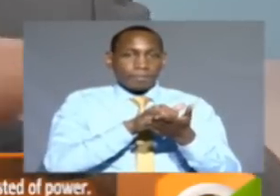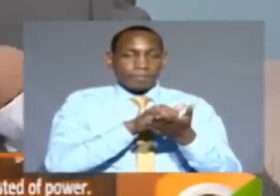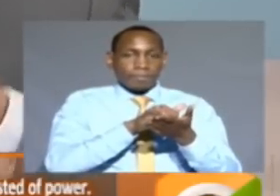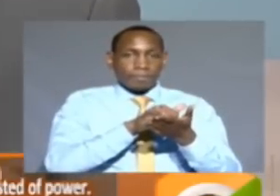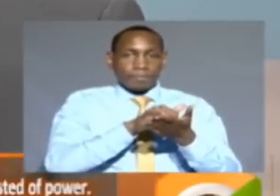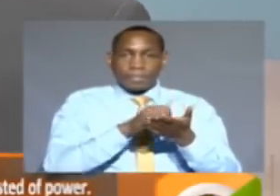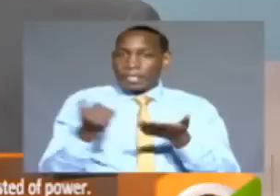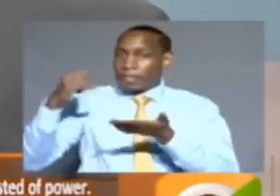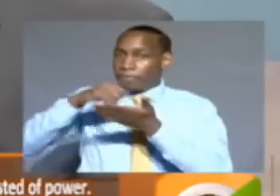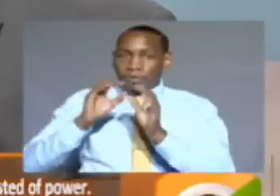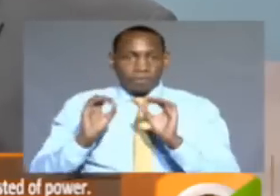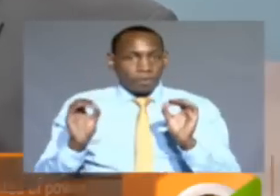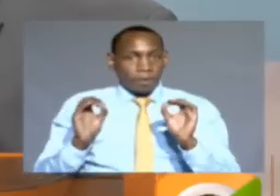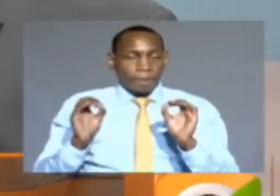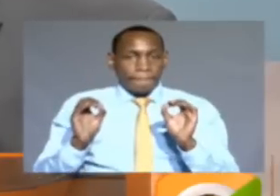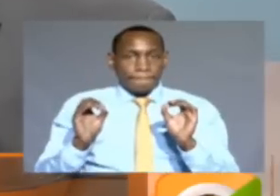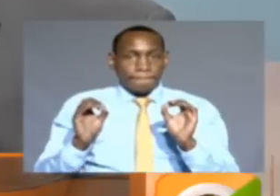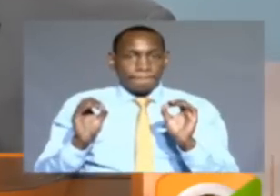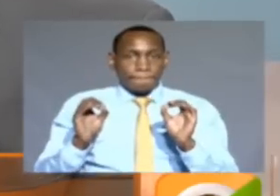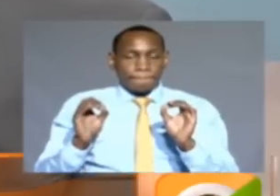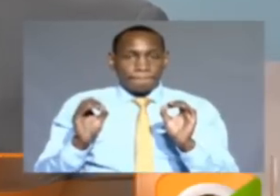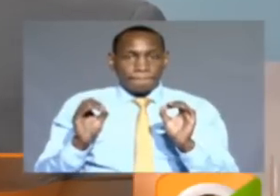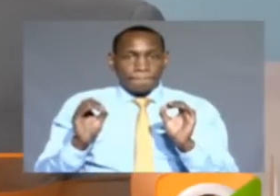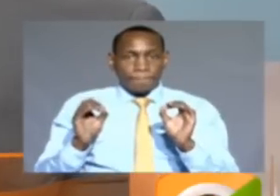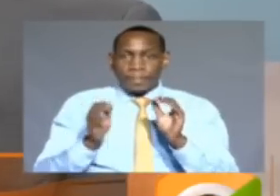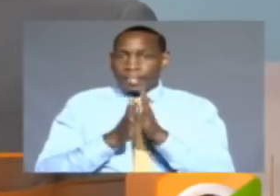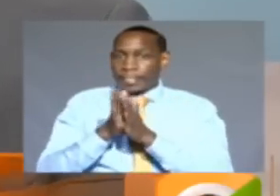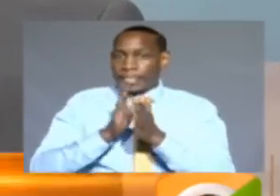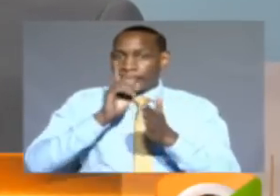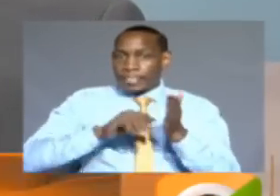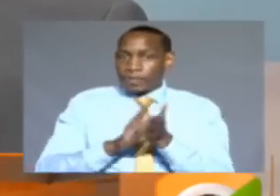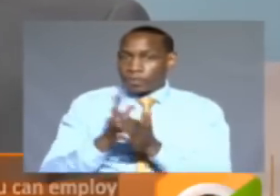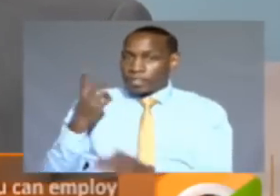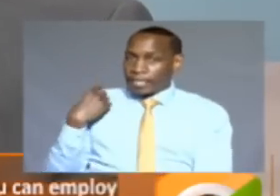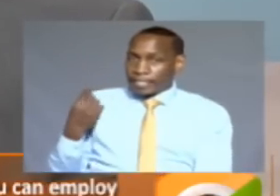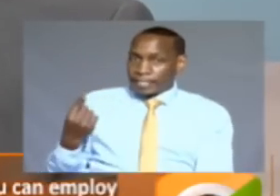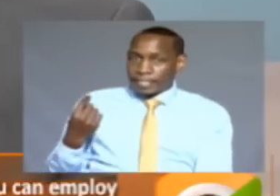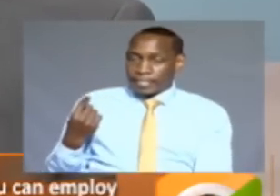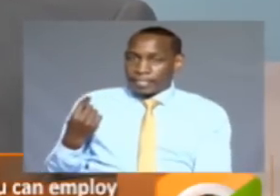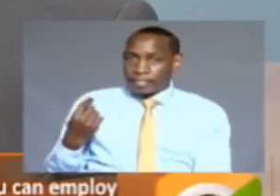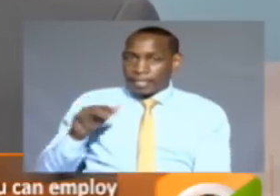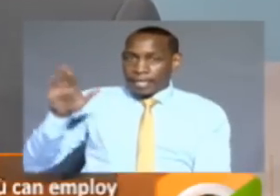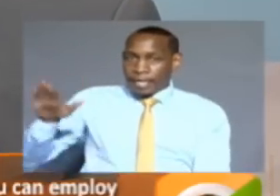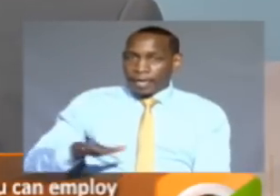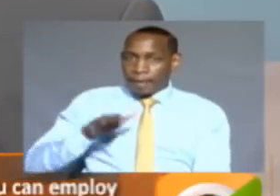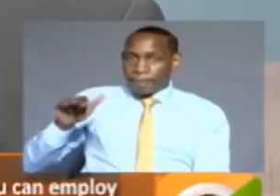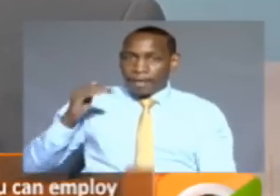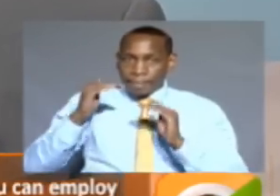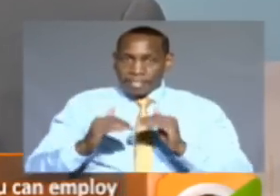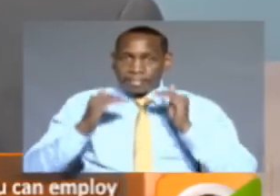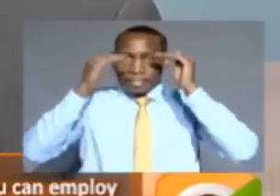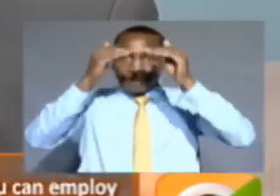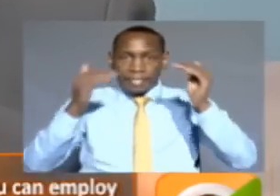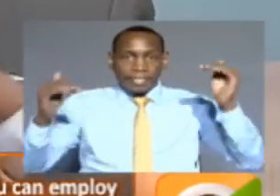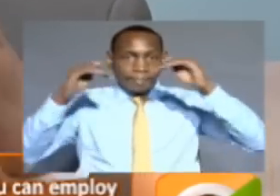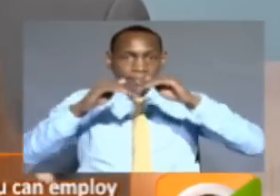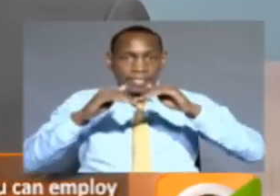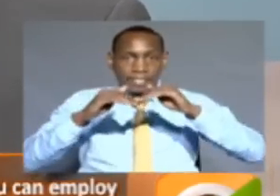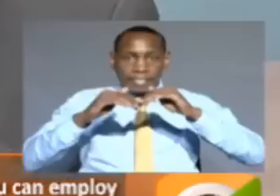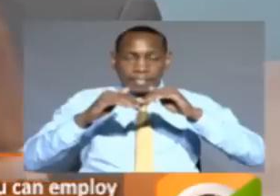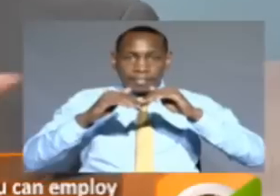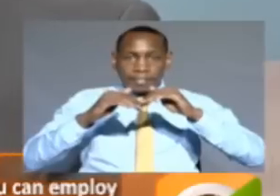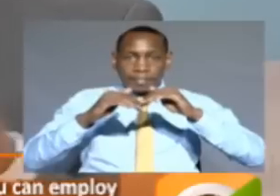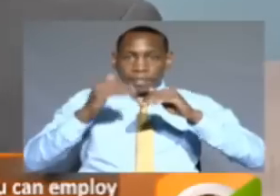we have not been involved in. And interestingly, yesterday, the House suspended sittings basically